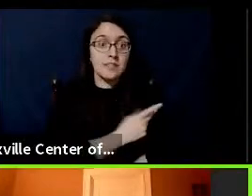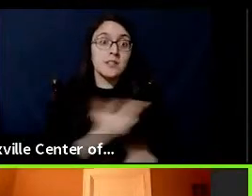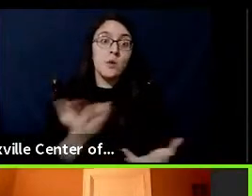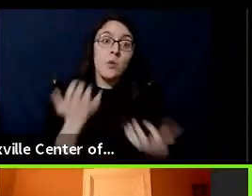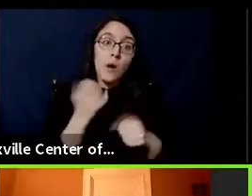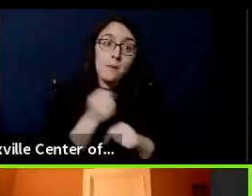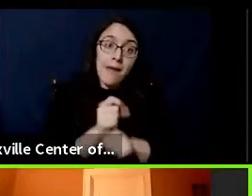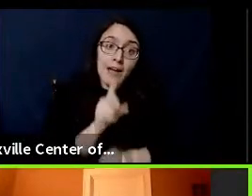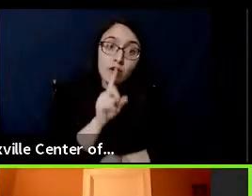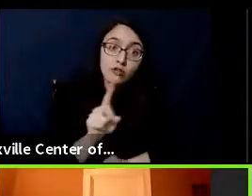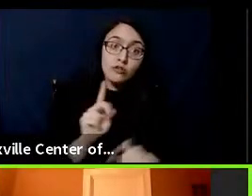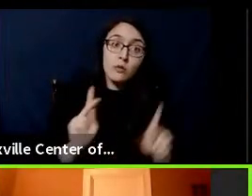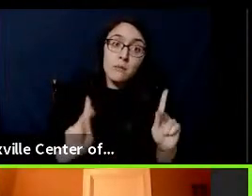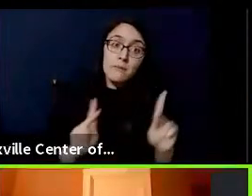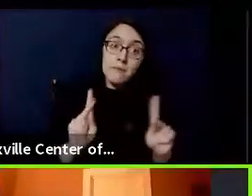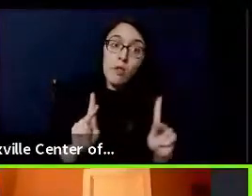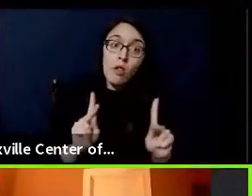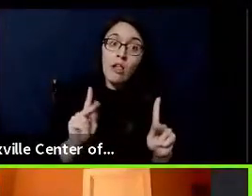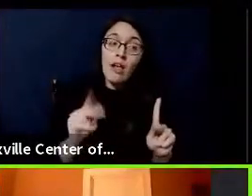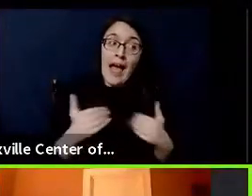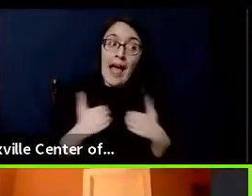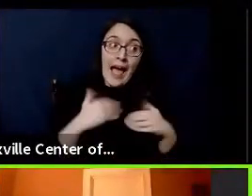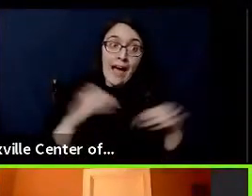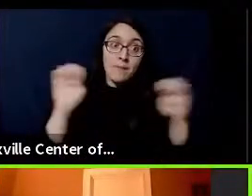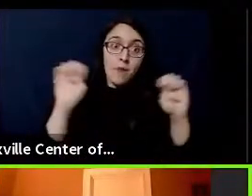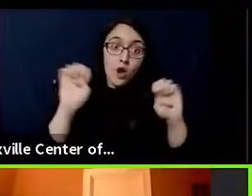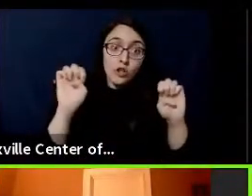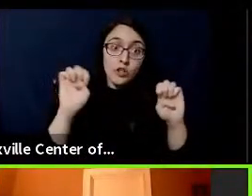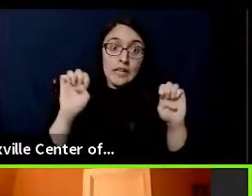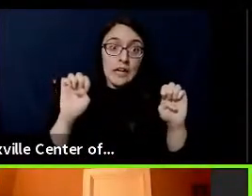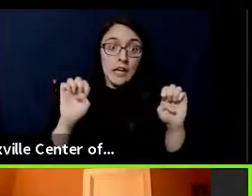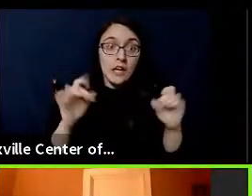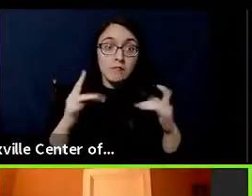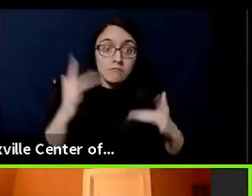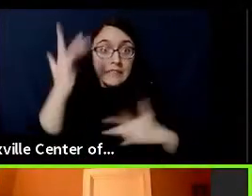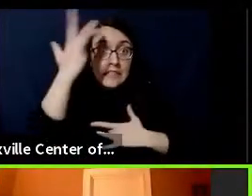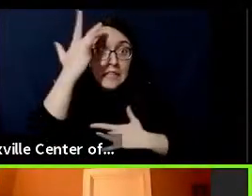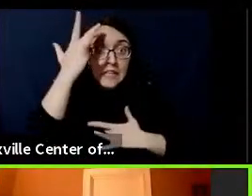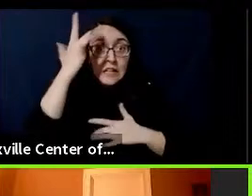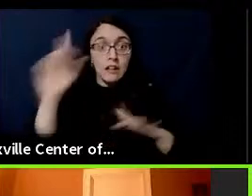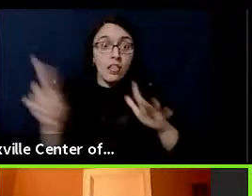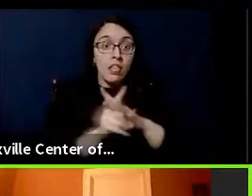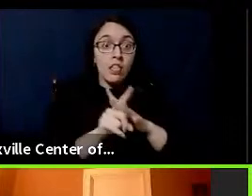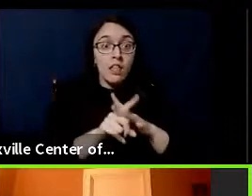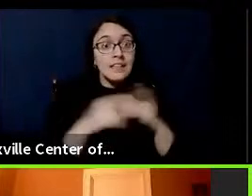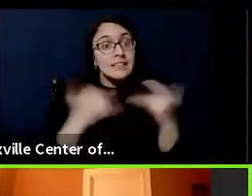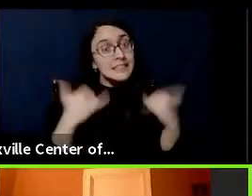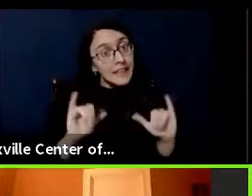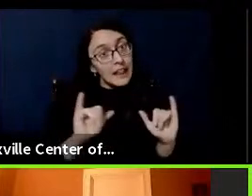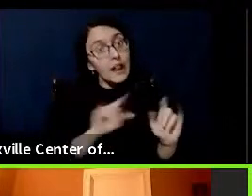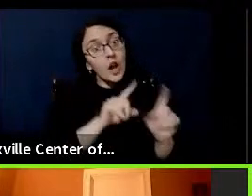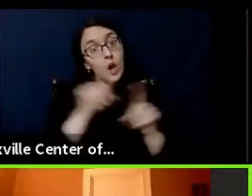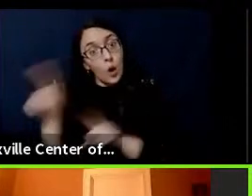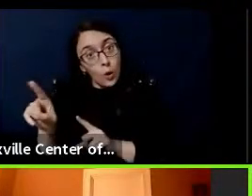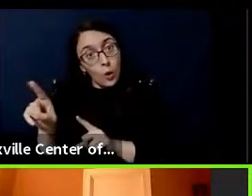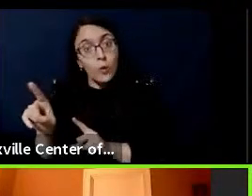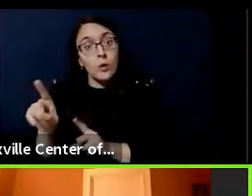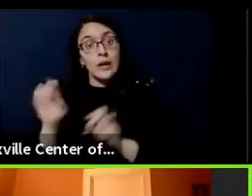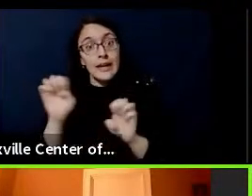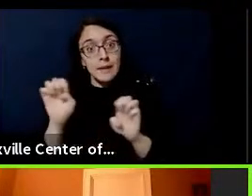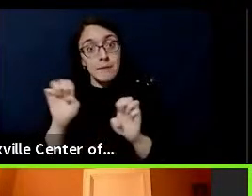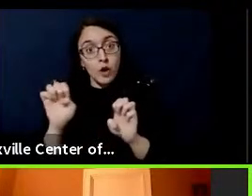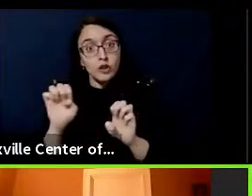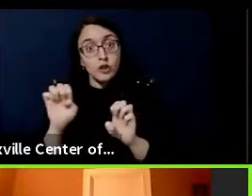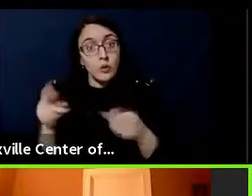that people with emergent or urgent conditions do continue to seek care. We cannot let